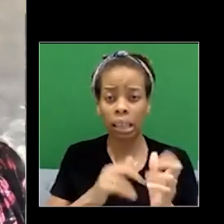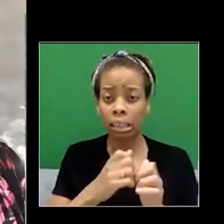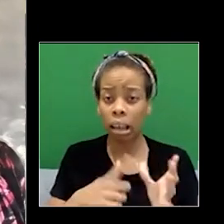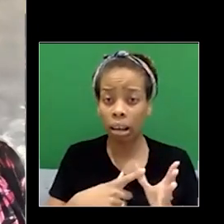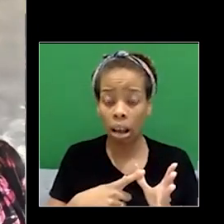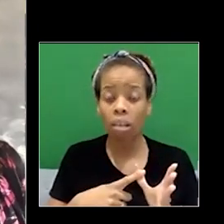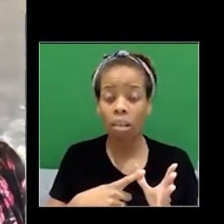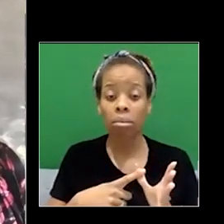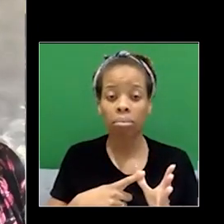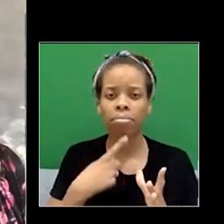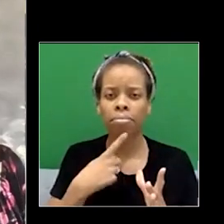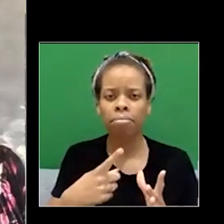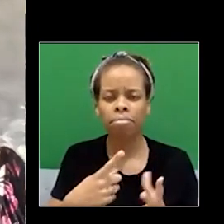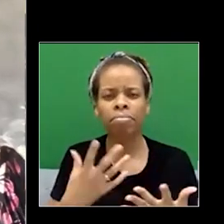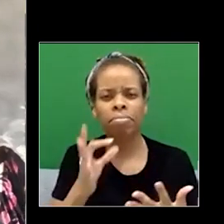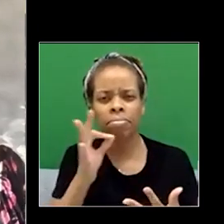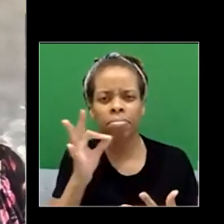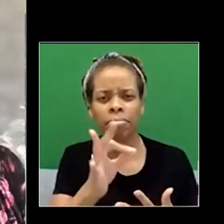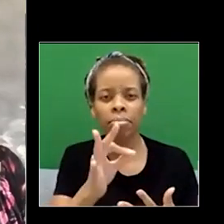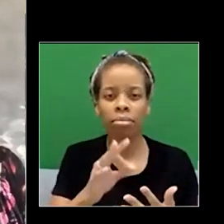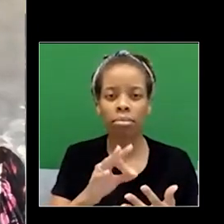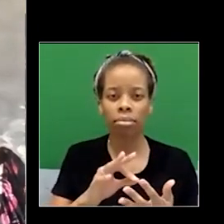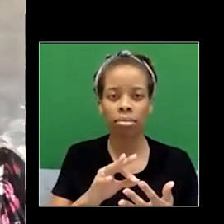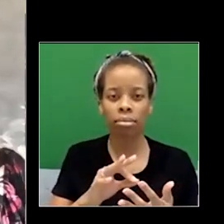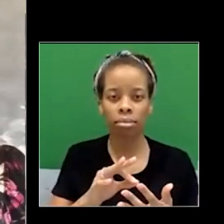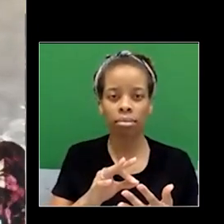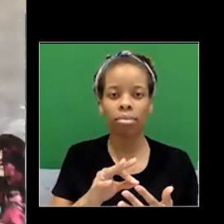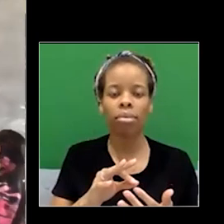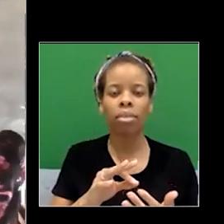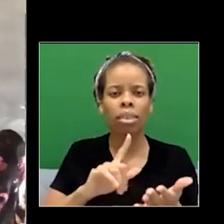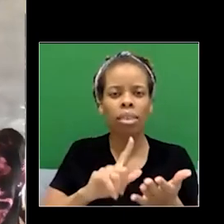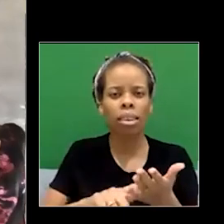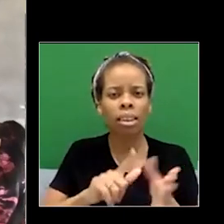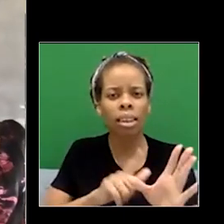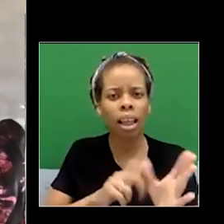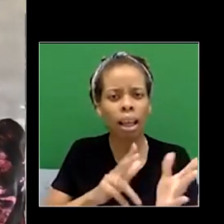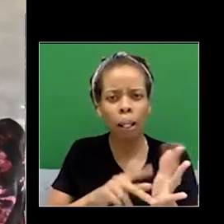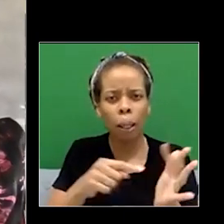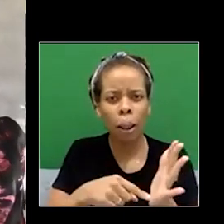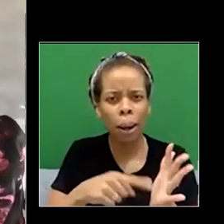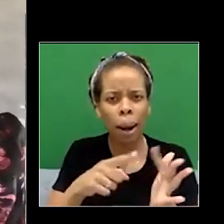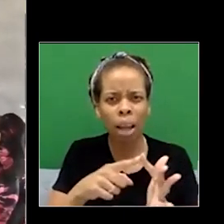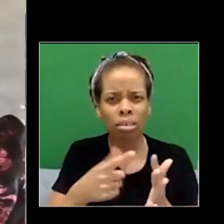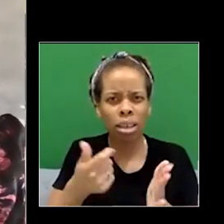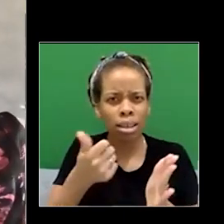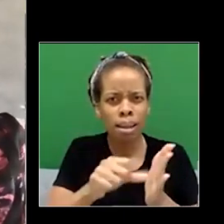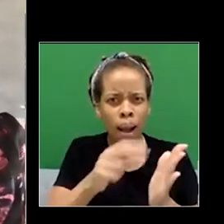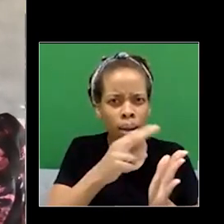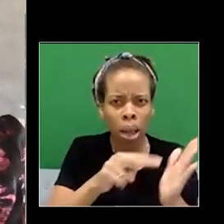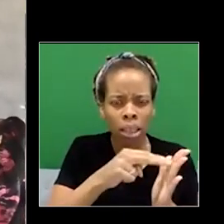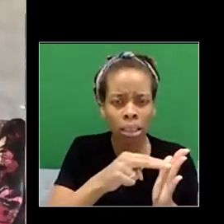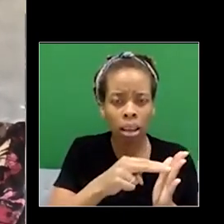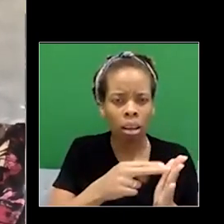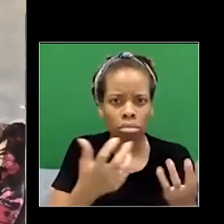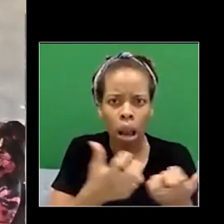your starting point when you begin a painting? And conversely, how do you know when to stop?